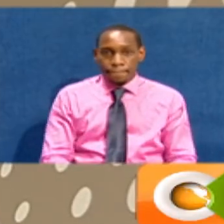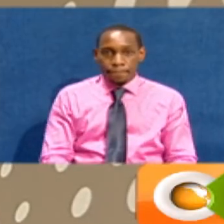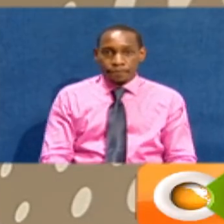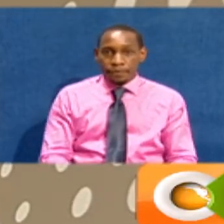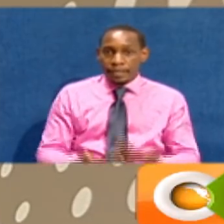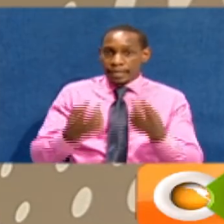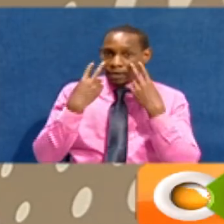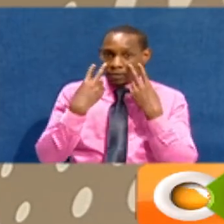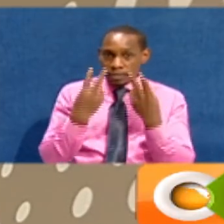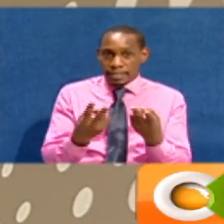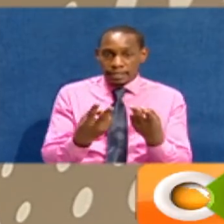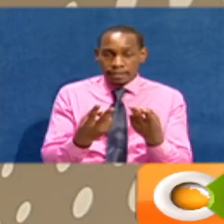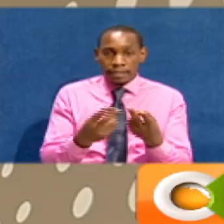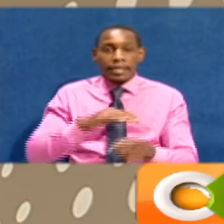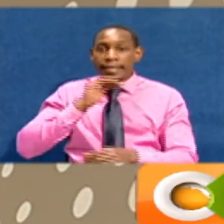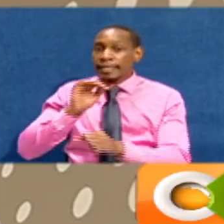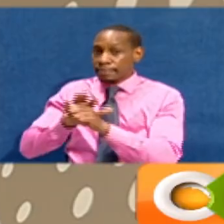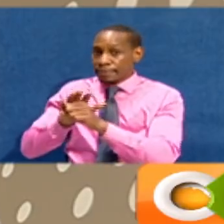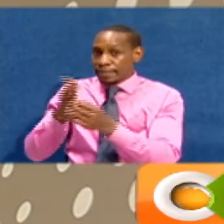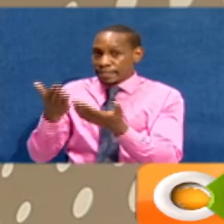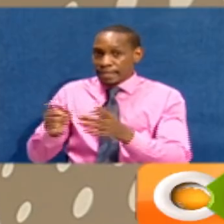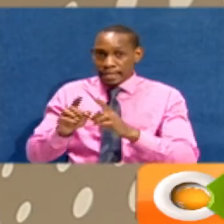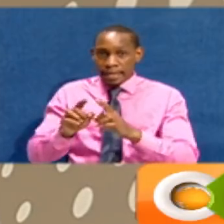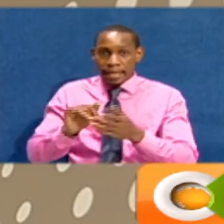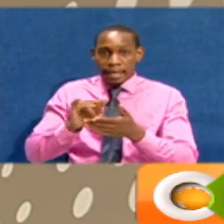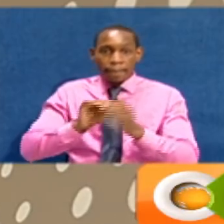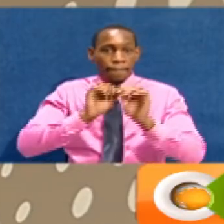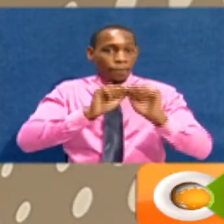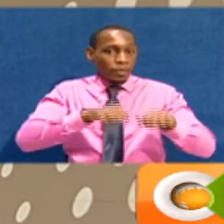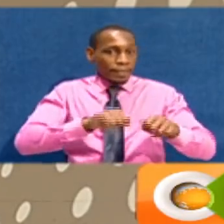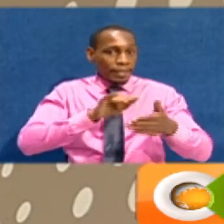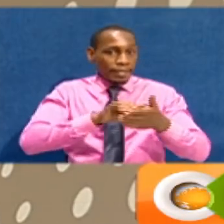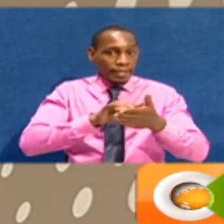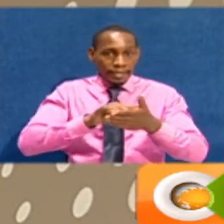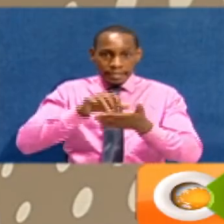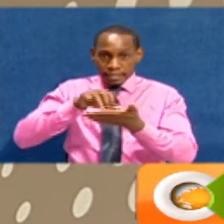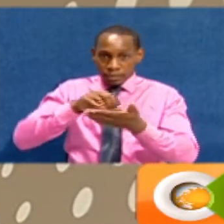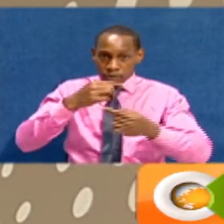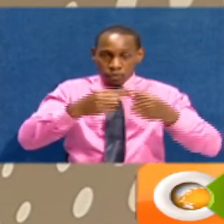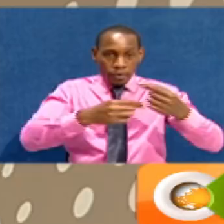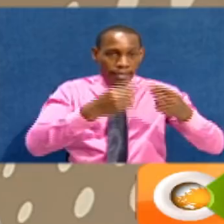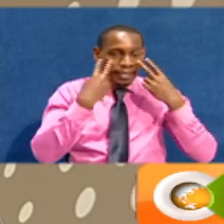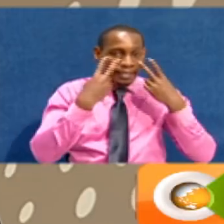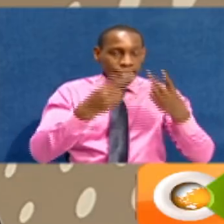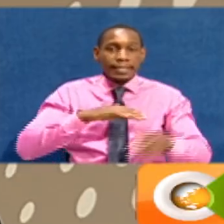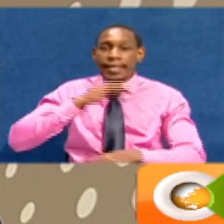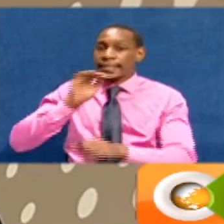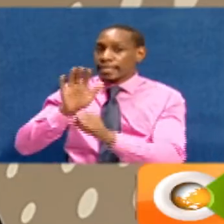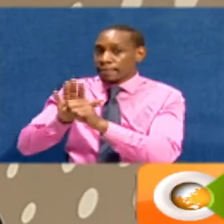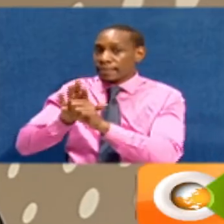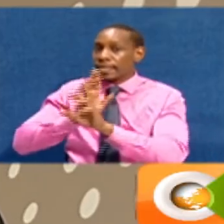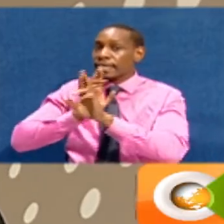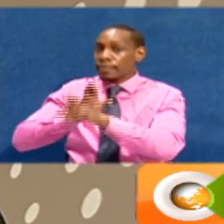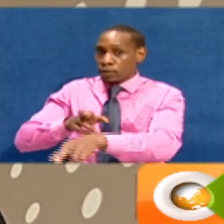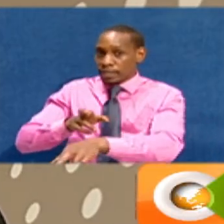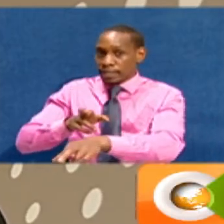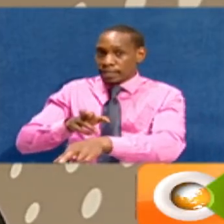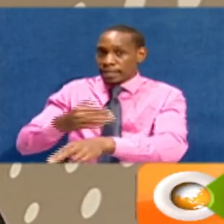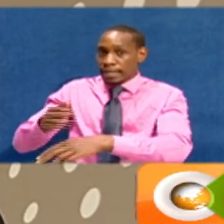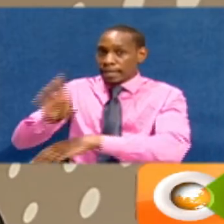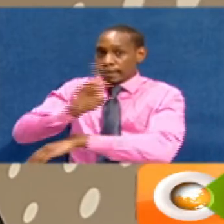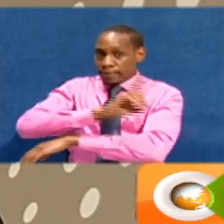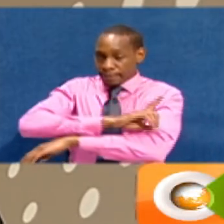So we're seeing some increased number of deaths now, but there's a likelihood with this going trend that we will see more deaths recorded